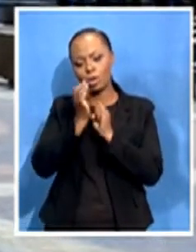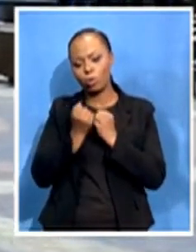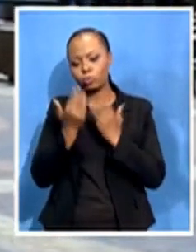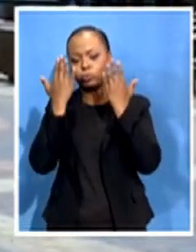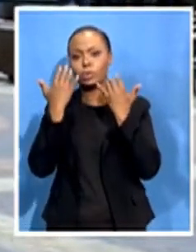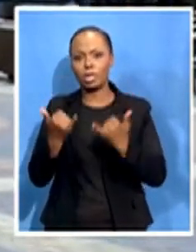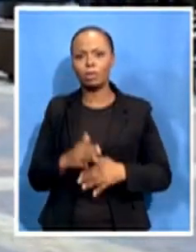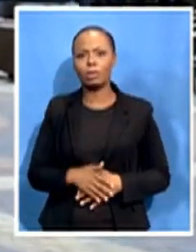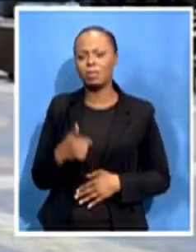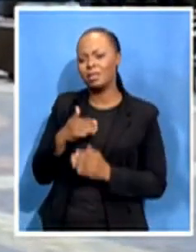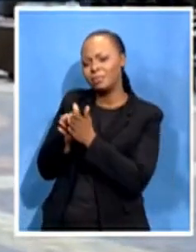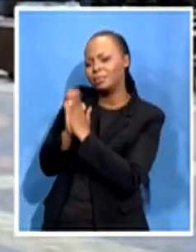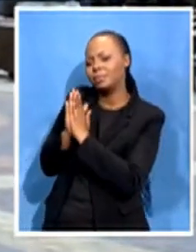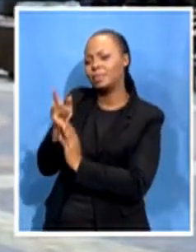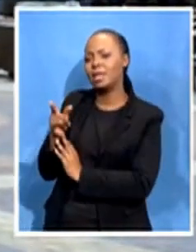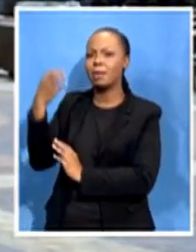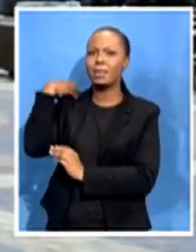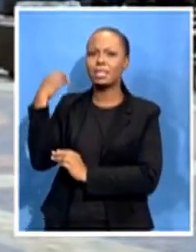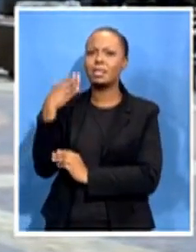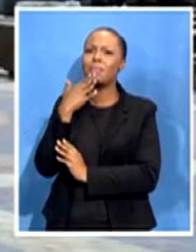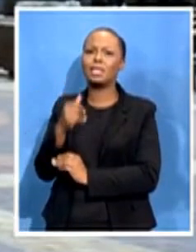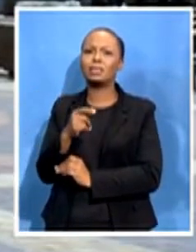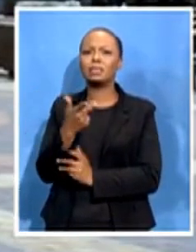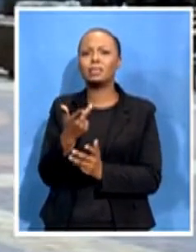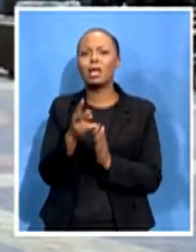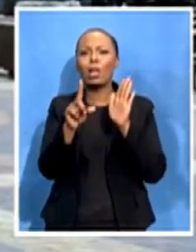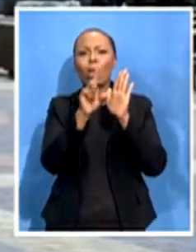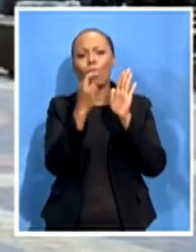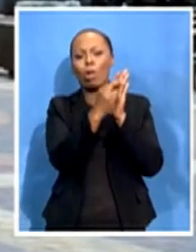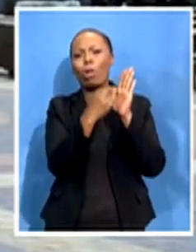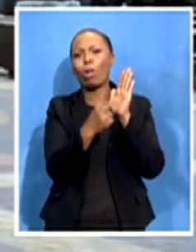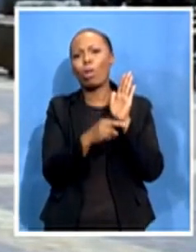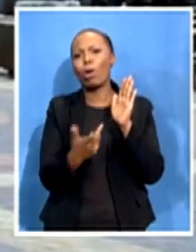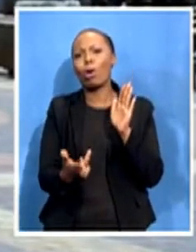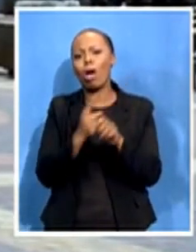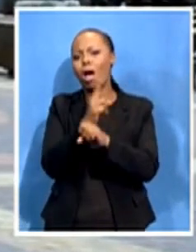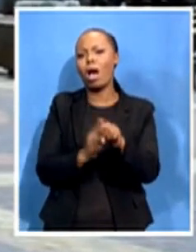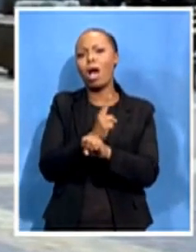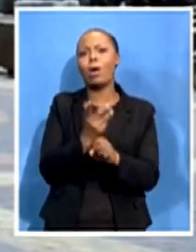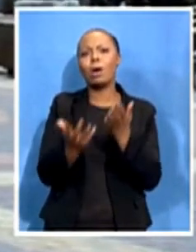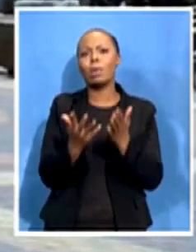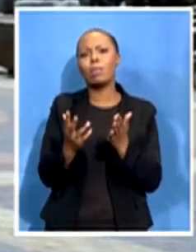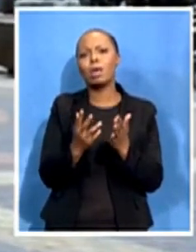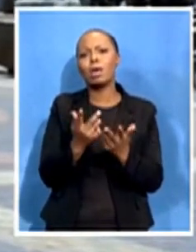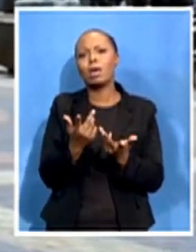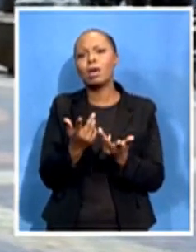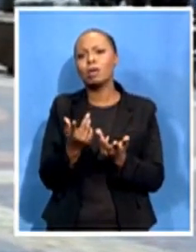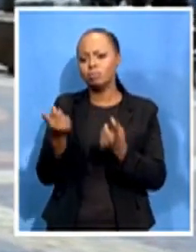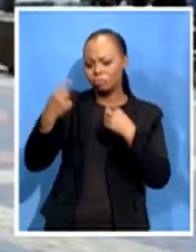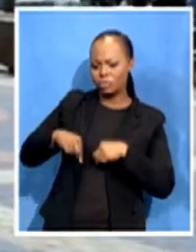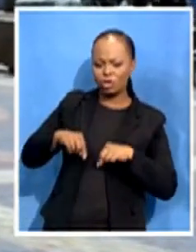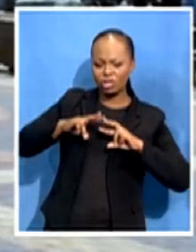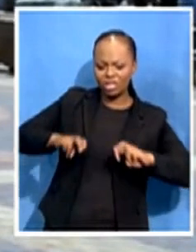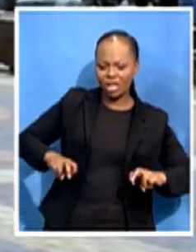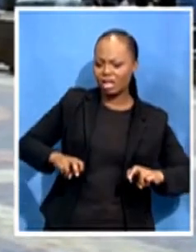authorities, like maybe an hour, like they must come and check how's the situation with good taverns,